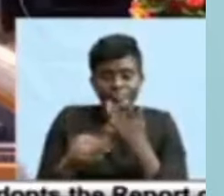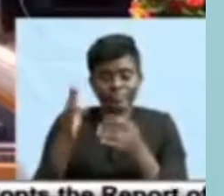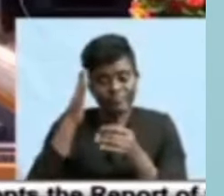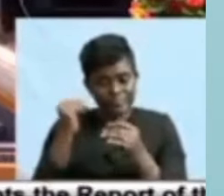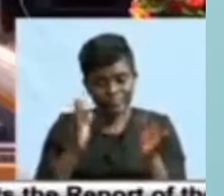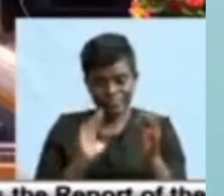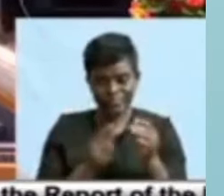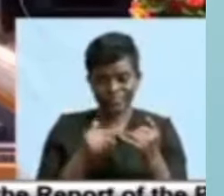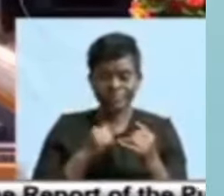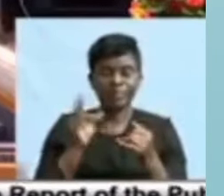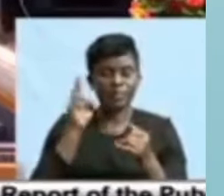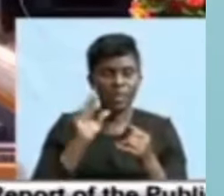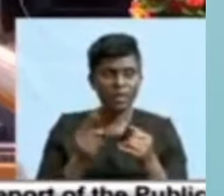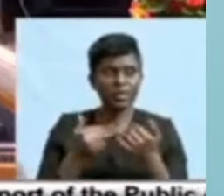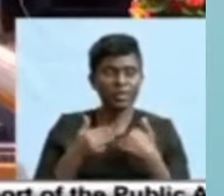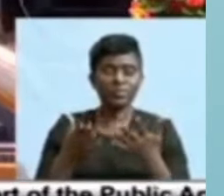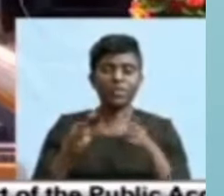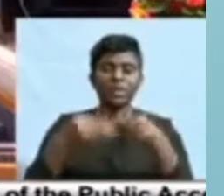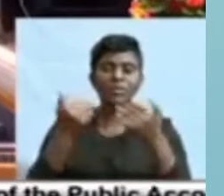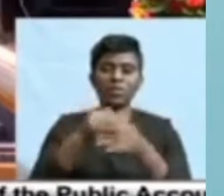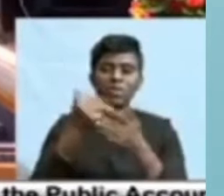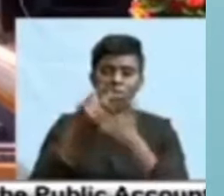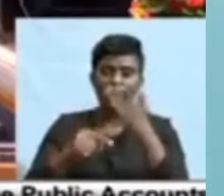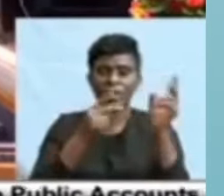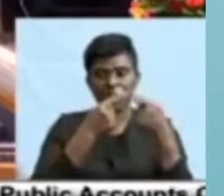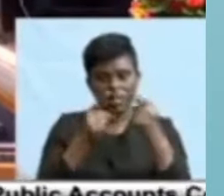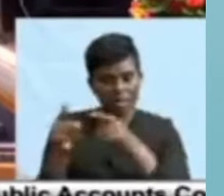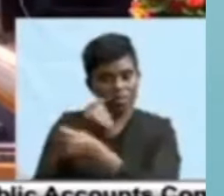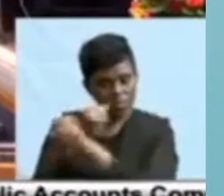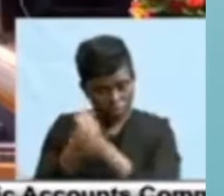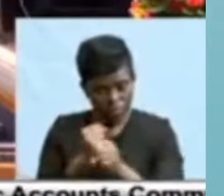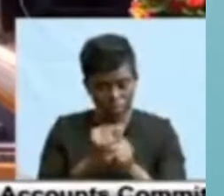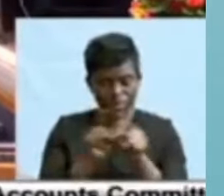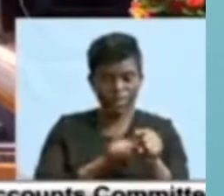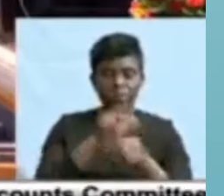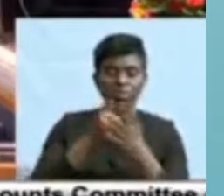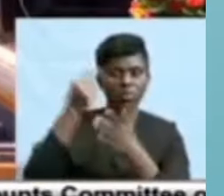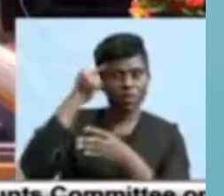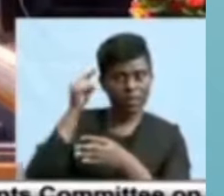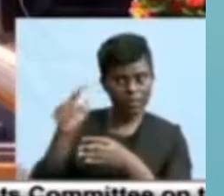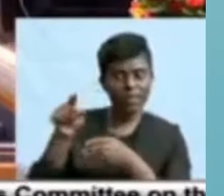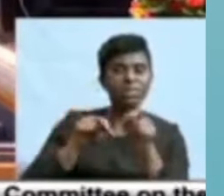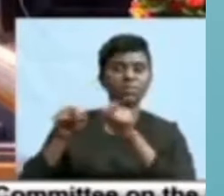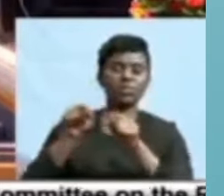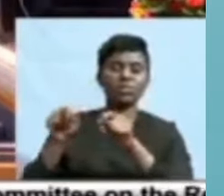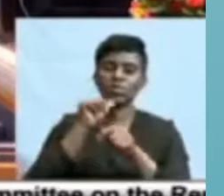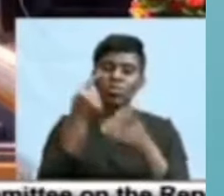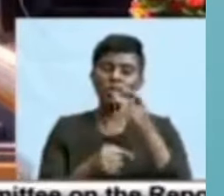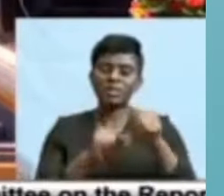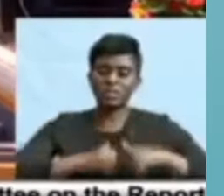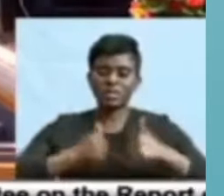purpose why we are here is to provide alternative solutions to the government in power, not to